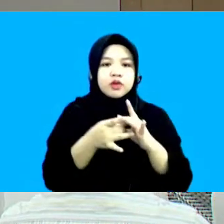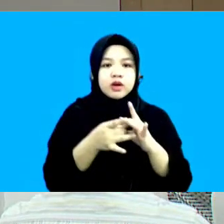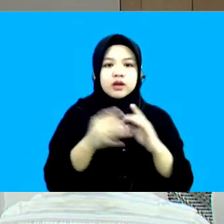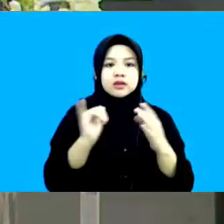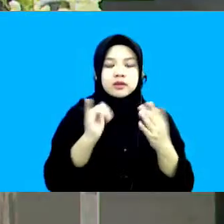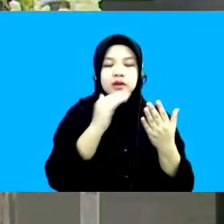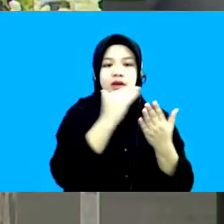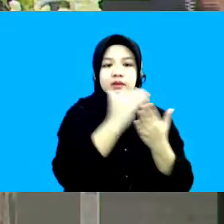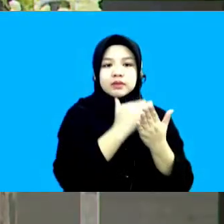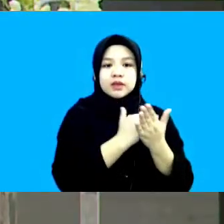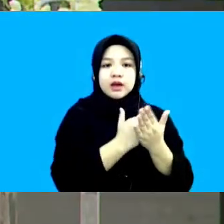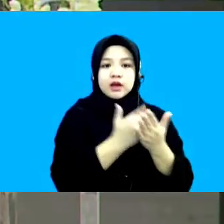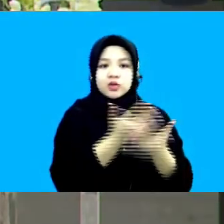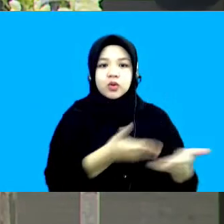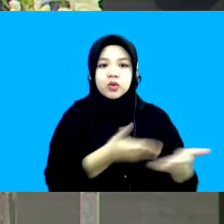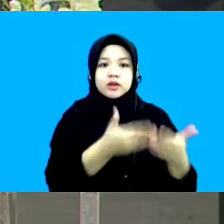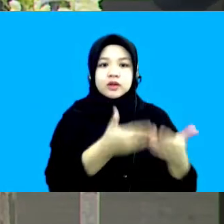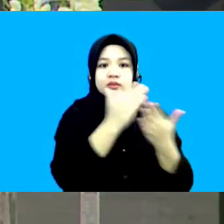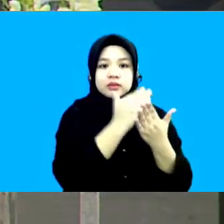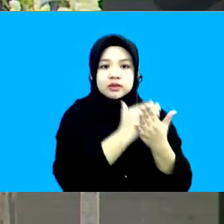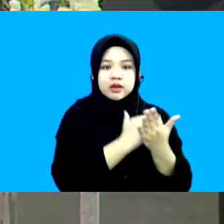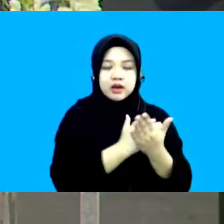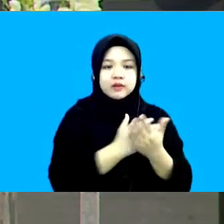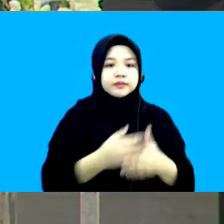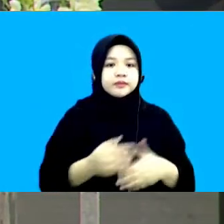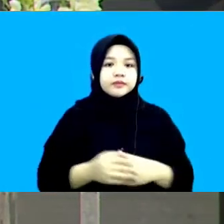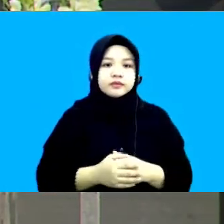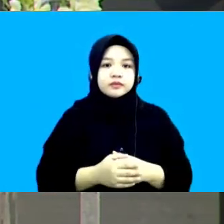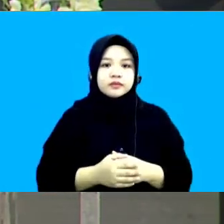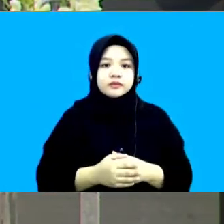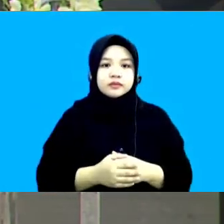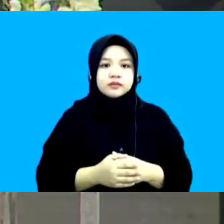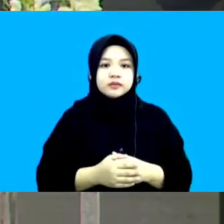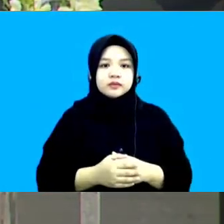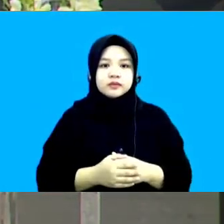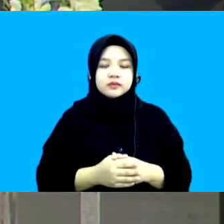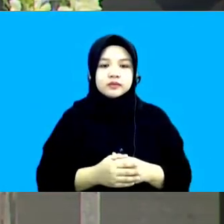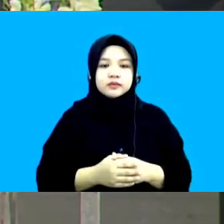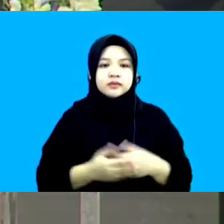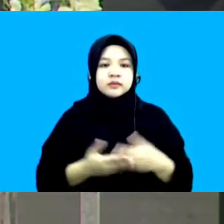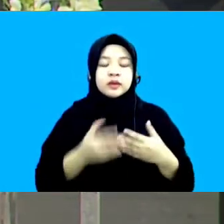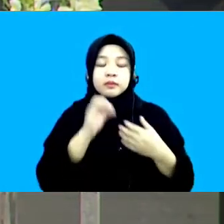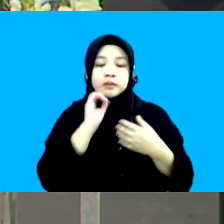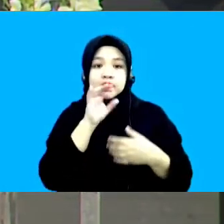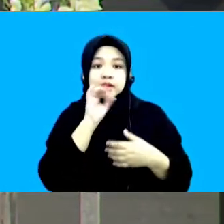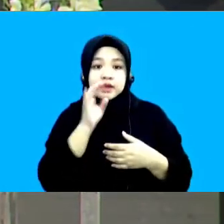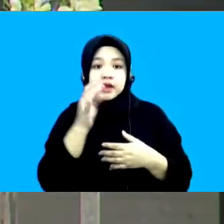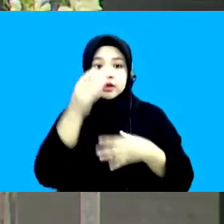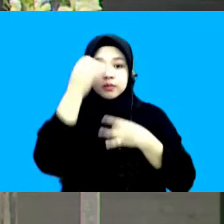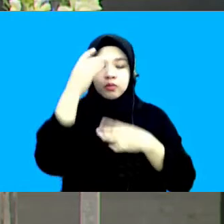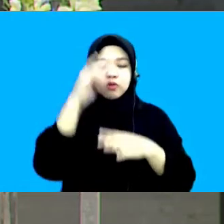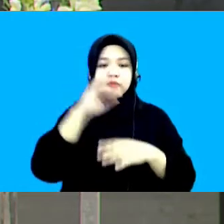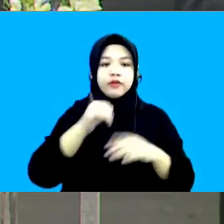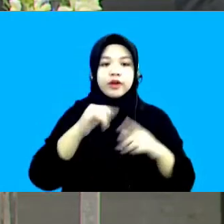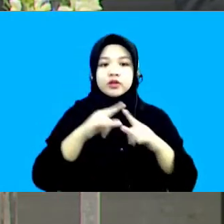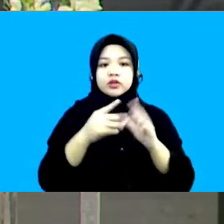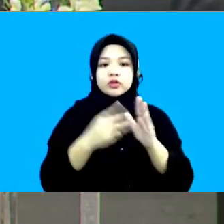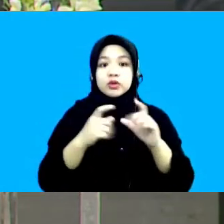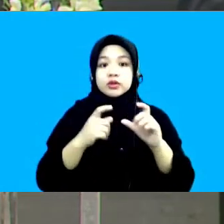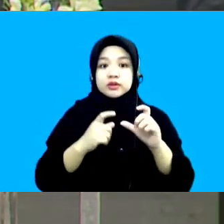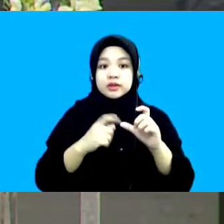measure, they had a big shock, 2008. Income fell, but they could point to all the other dimensions